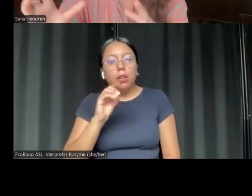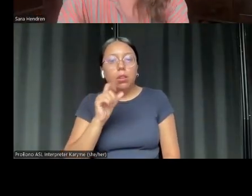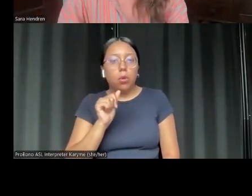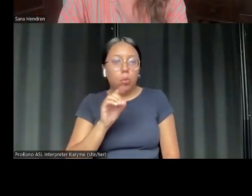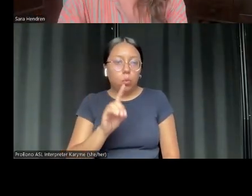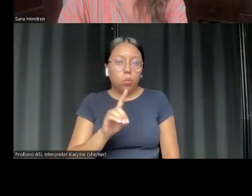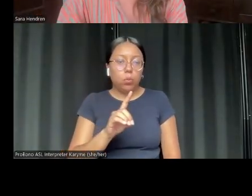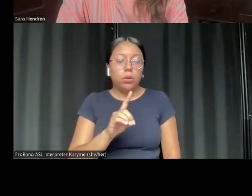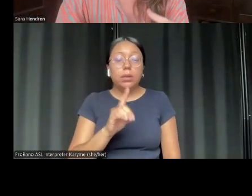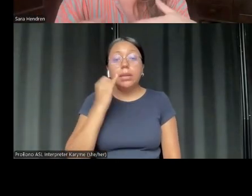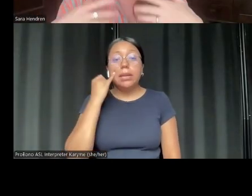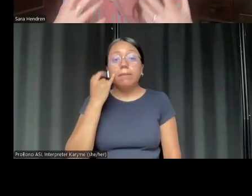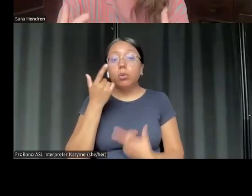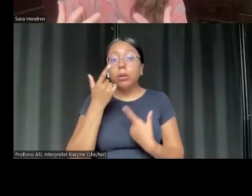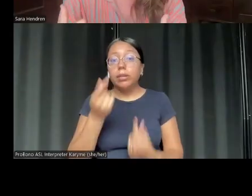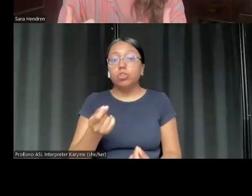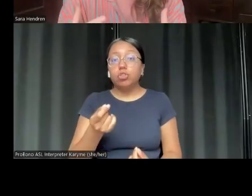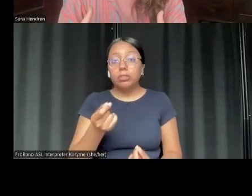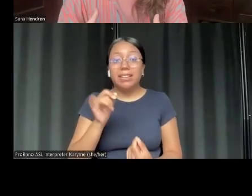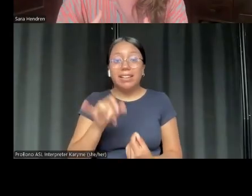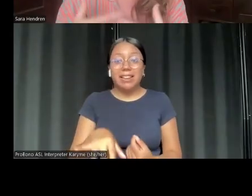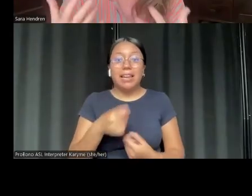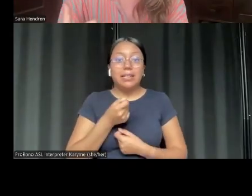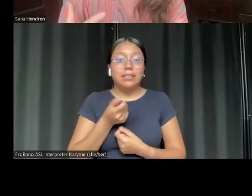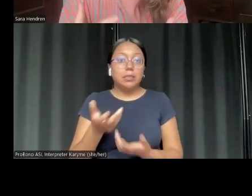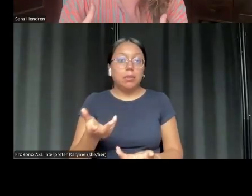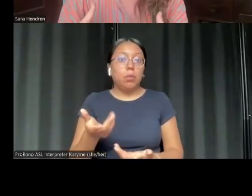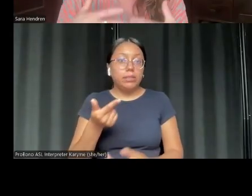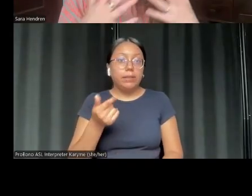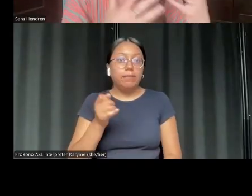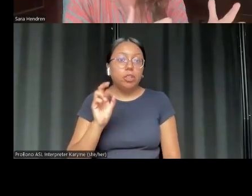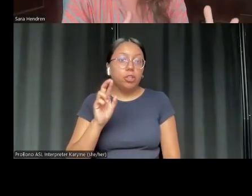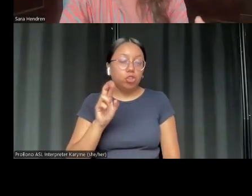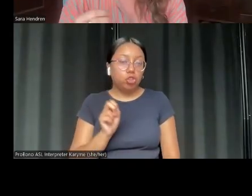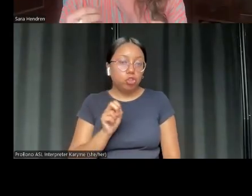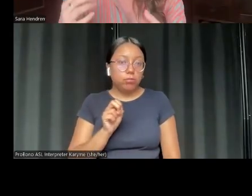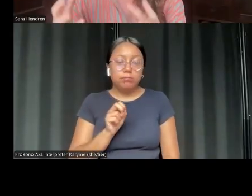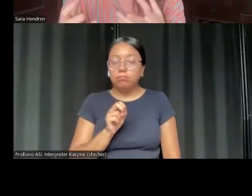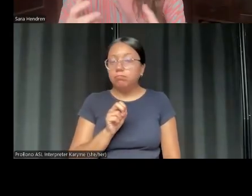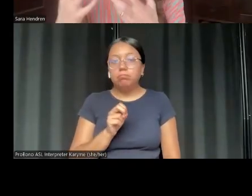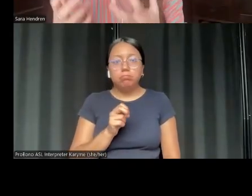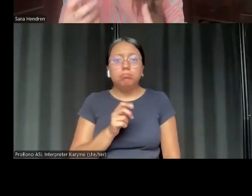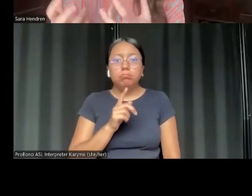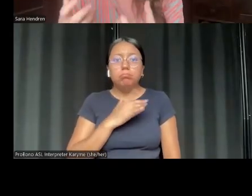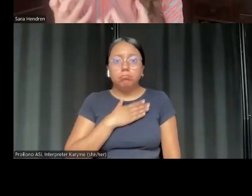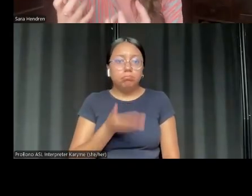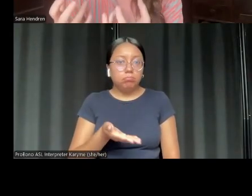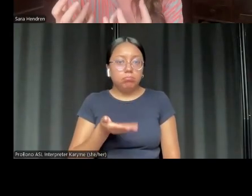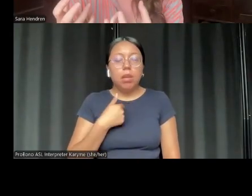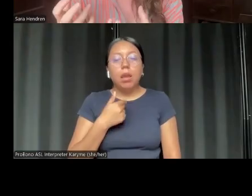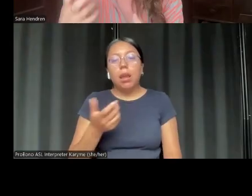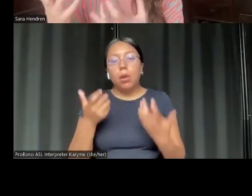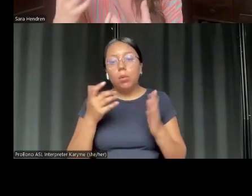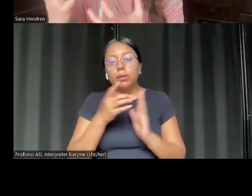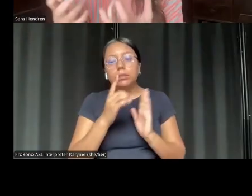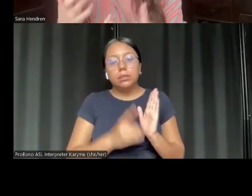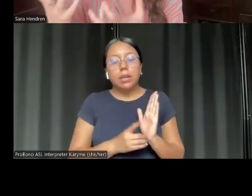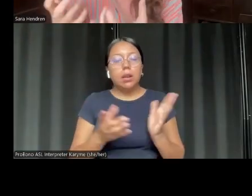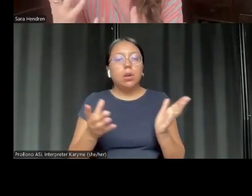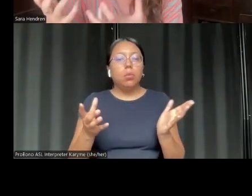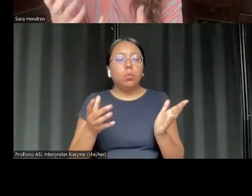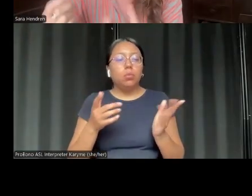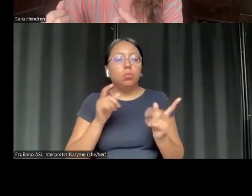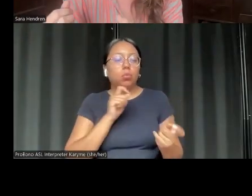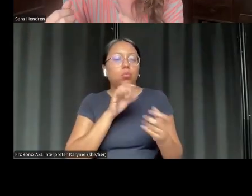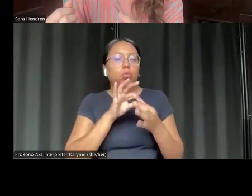you are interested in the expressive gesture, absolutely. I would always argue that we want design to do stuff that art is really meant to do, because we're more